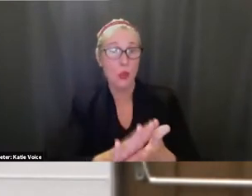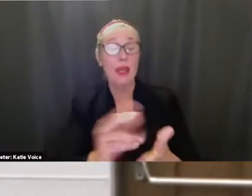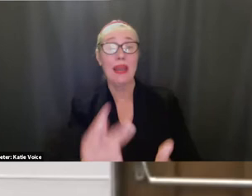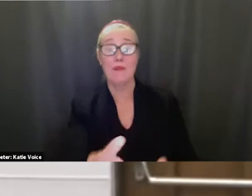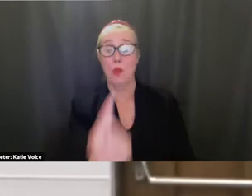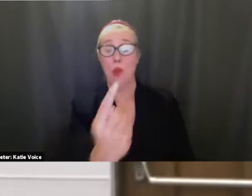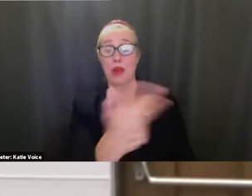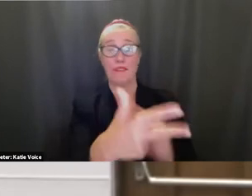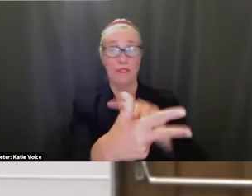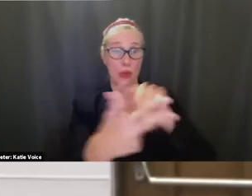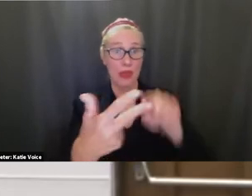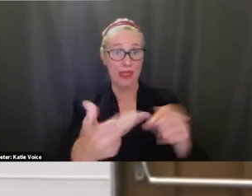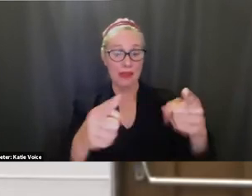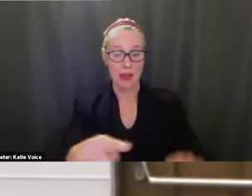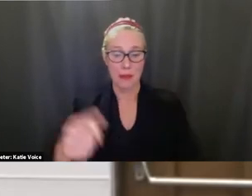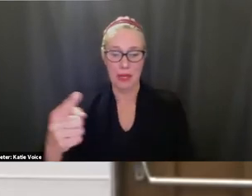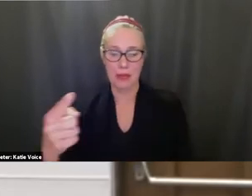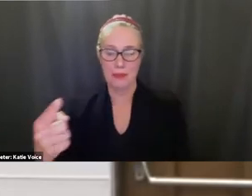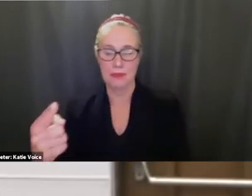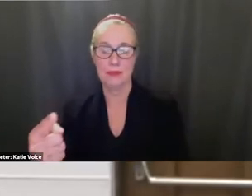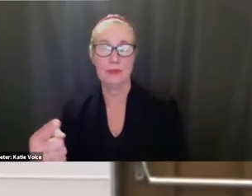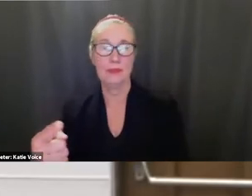either um